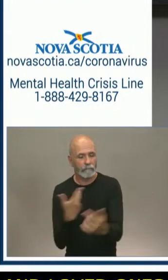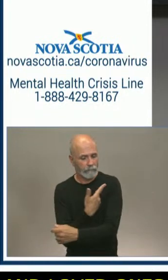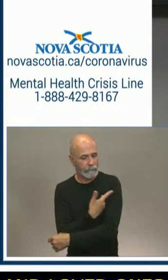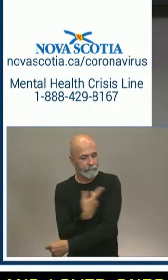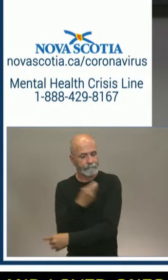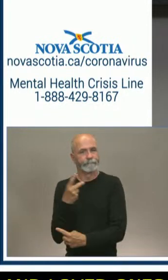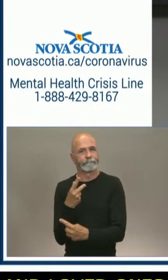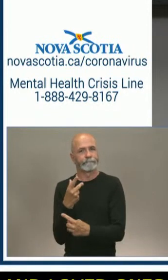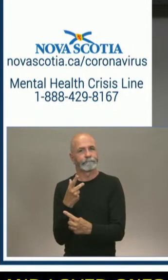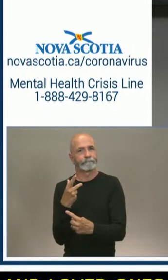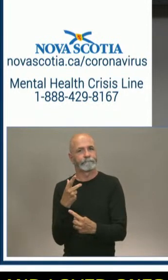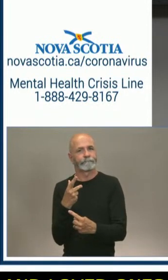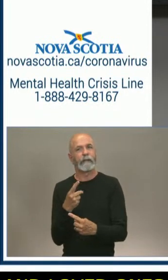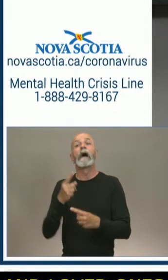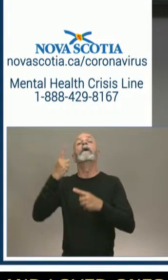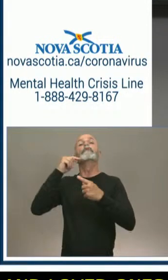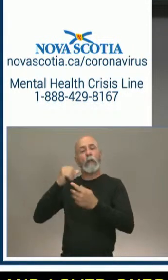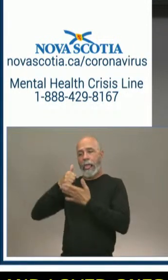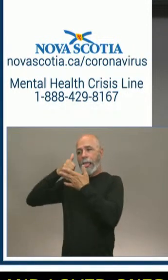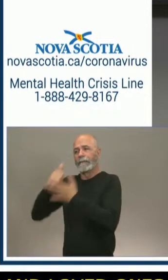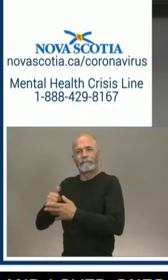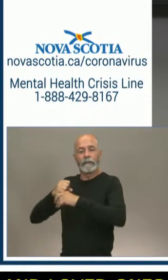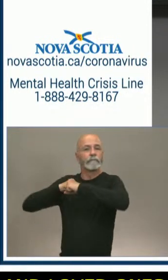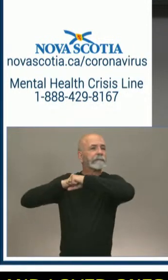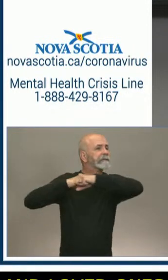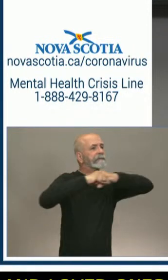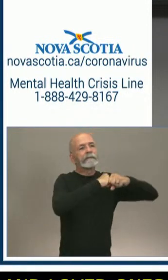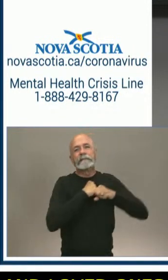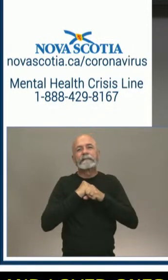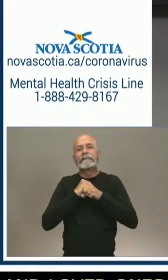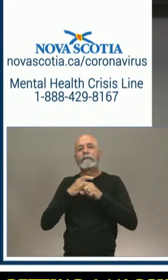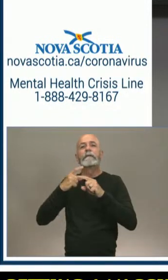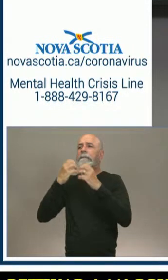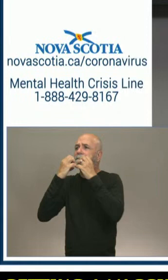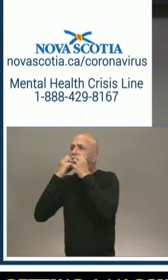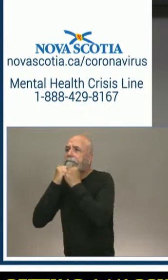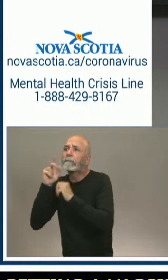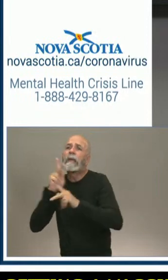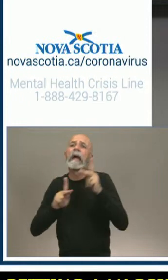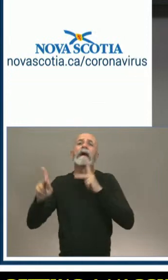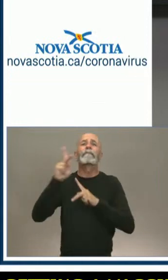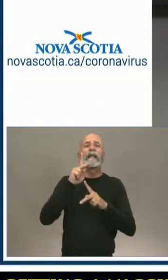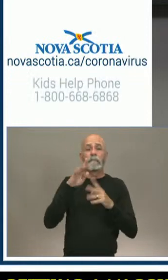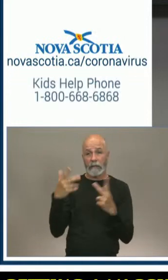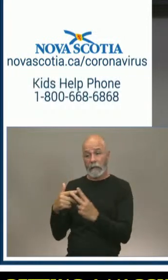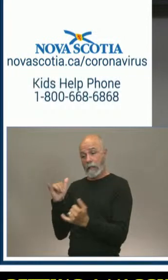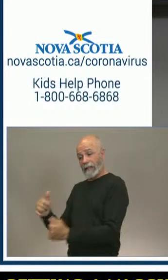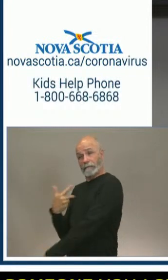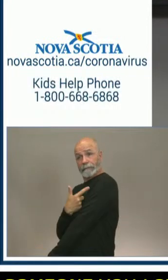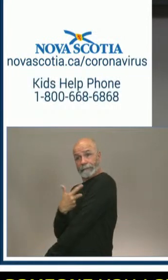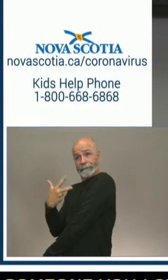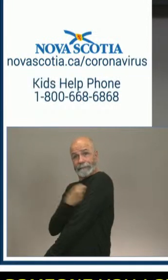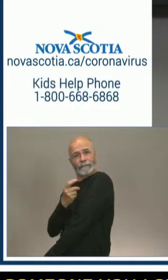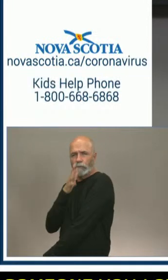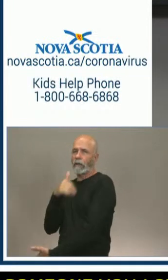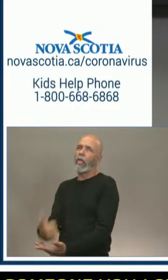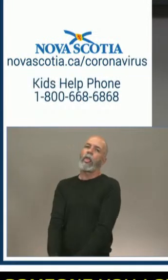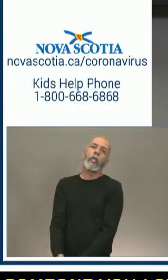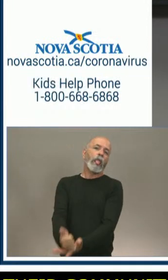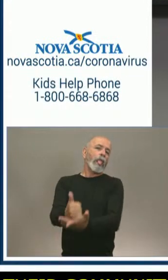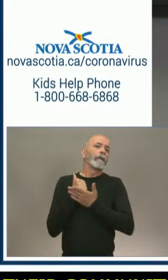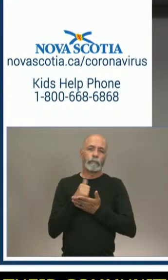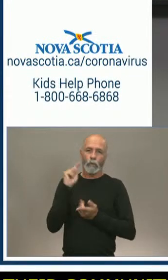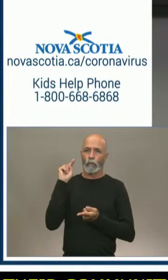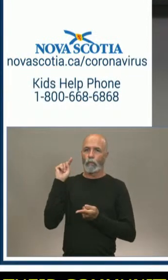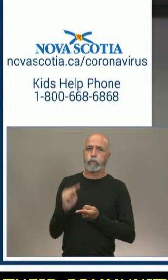their community throughout this pandemic. The vaccine is our way out. It will be a while before